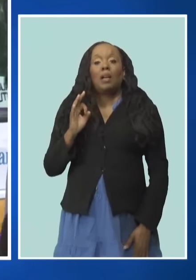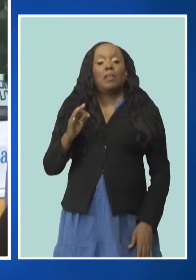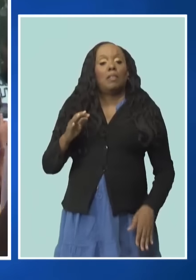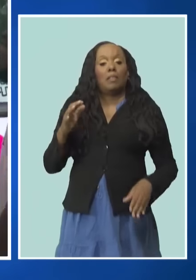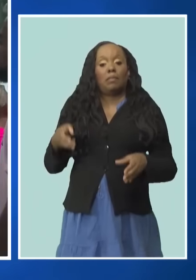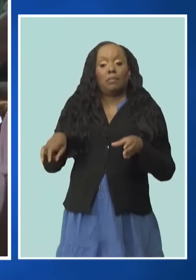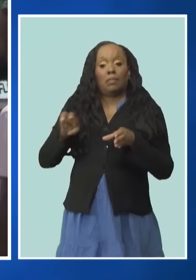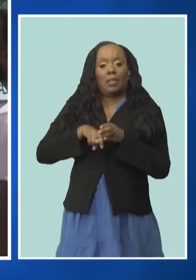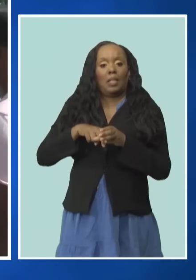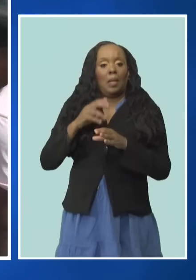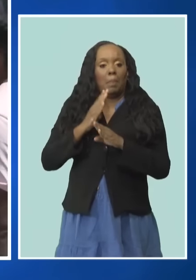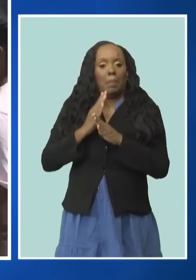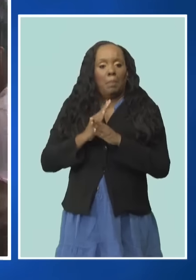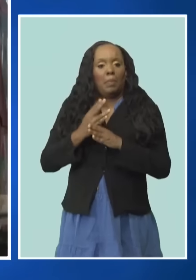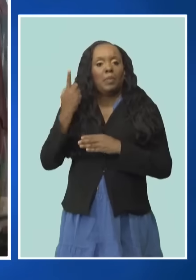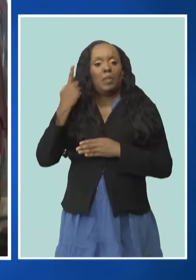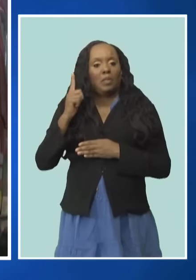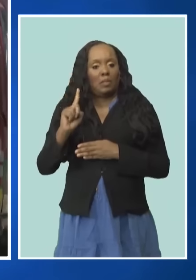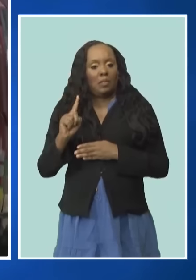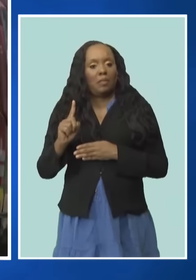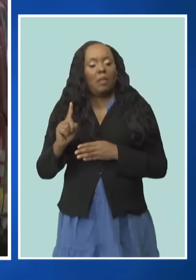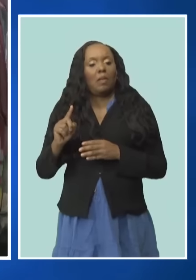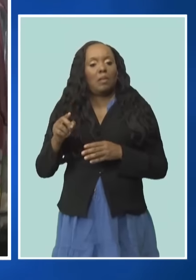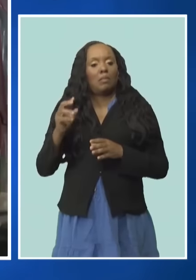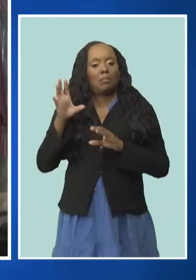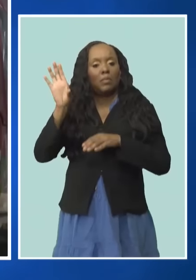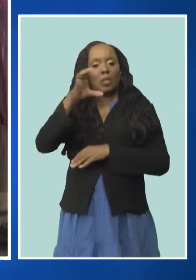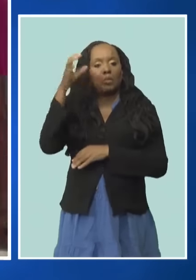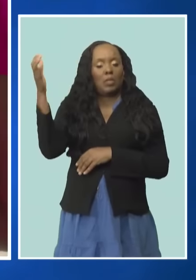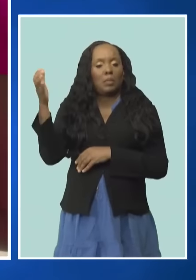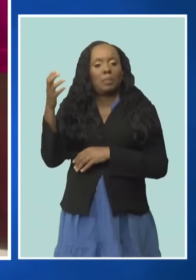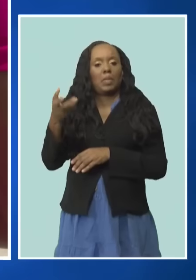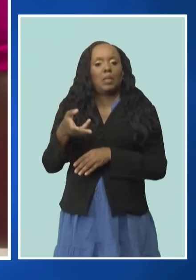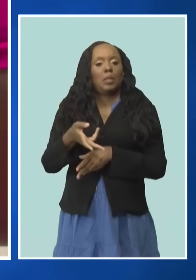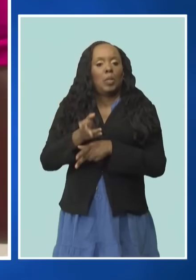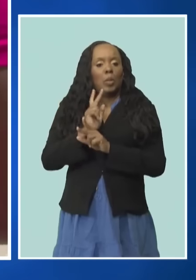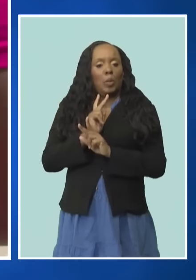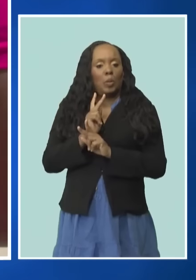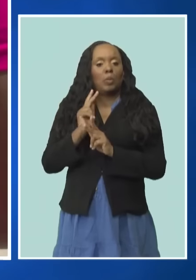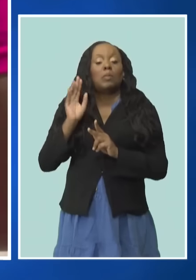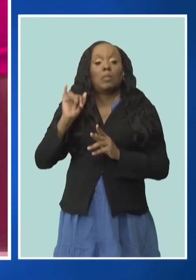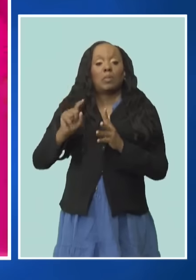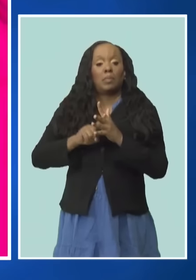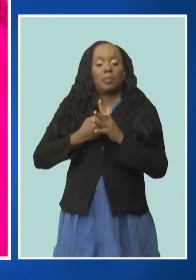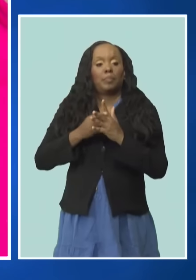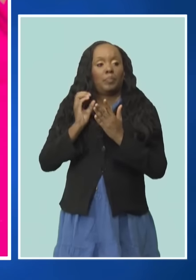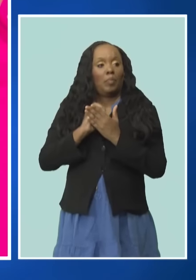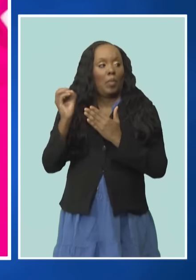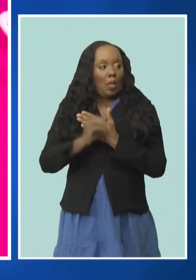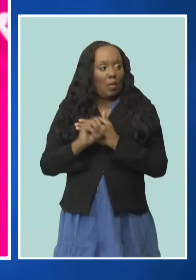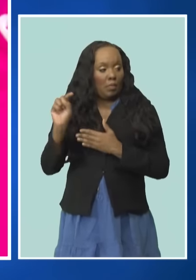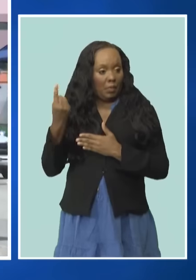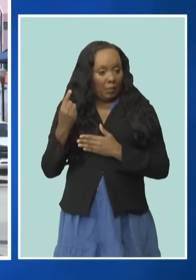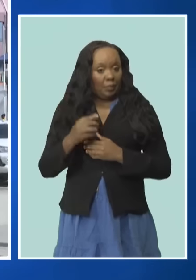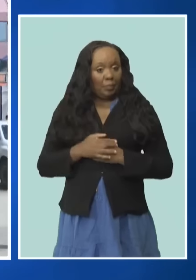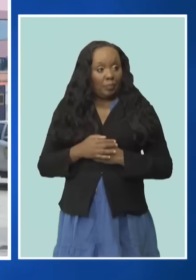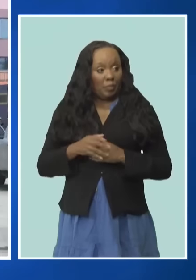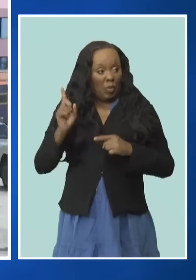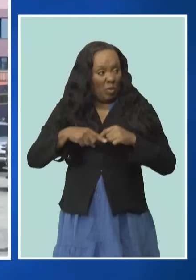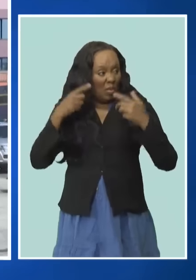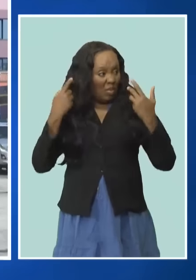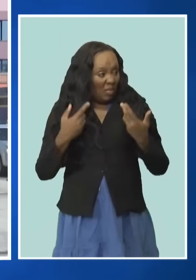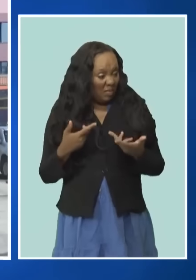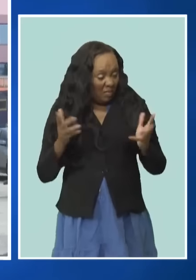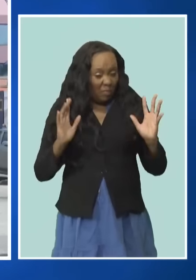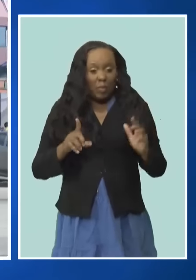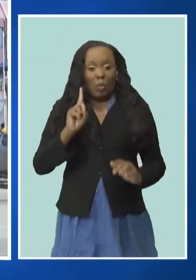bus as part of their Christmas loan promotion, which began on October 1st. At the conclusion of the promotion, one lucky